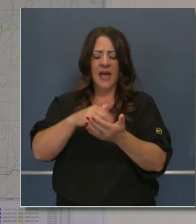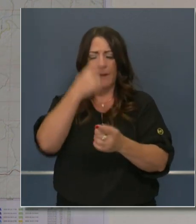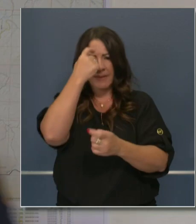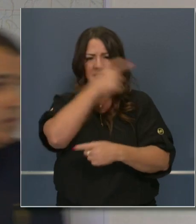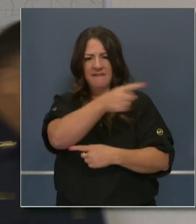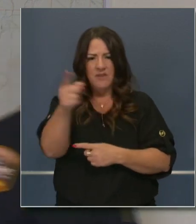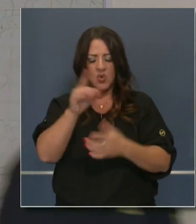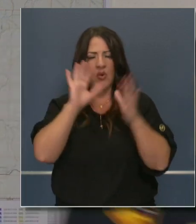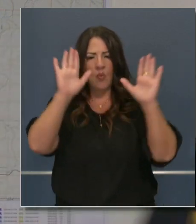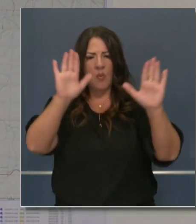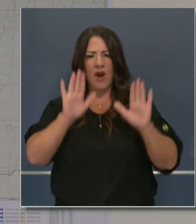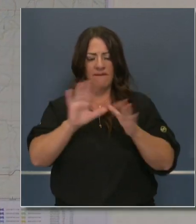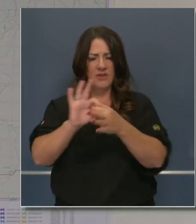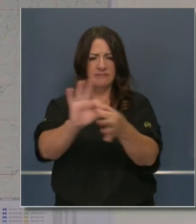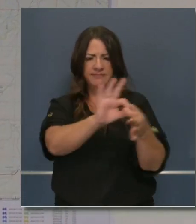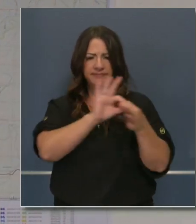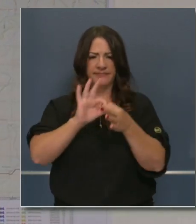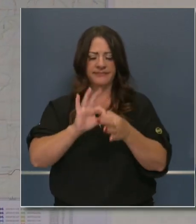Thank you.